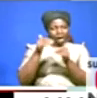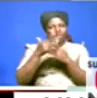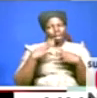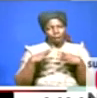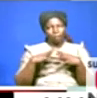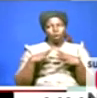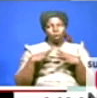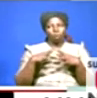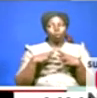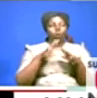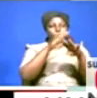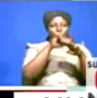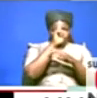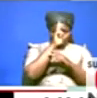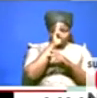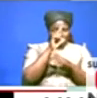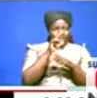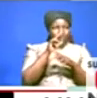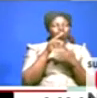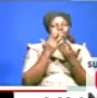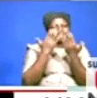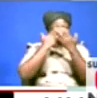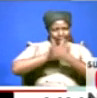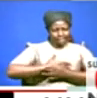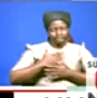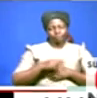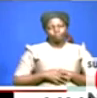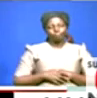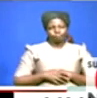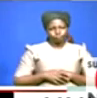of the night. A manhunt is underway for those two of his